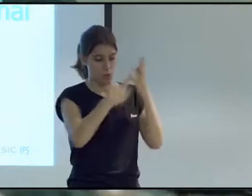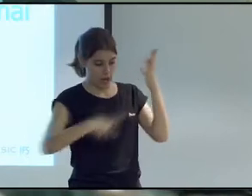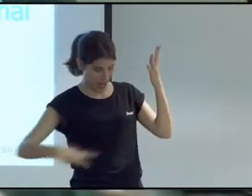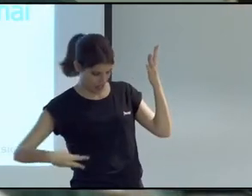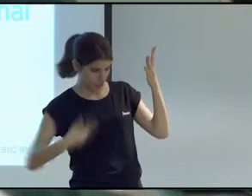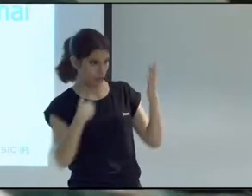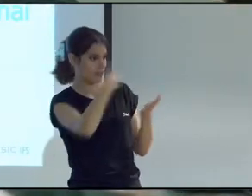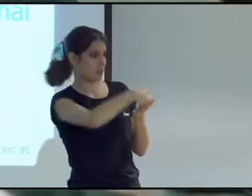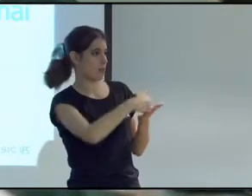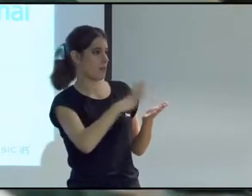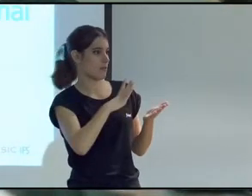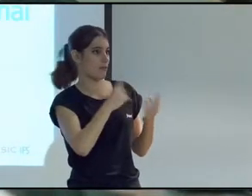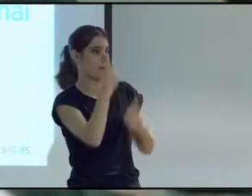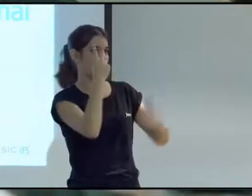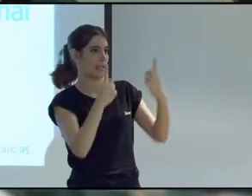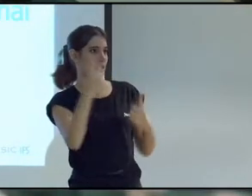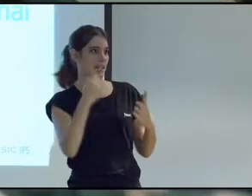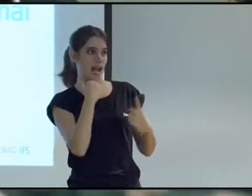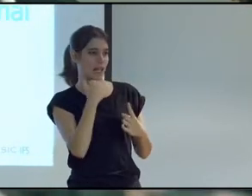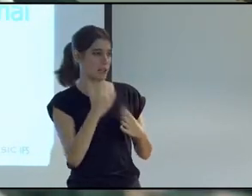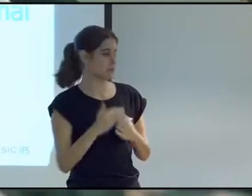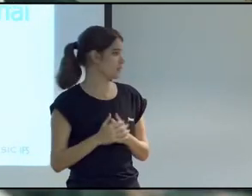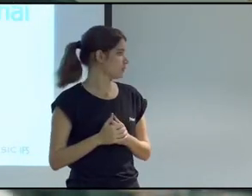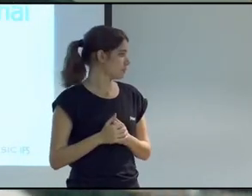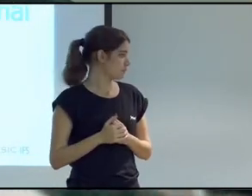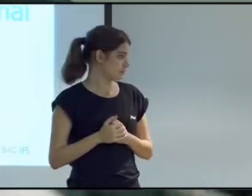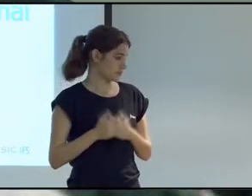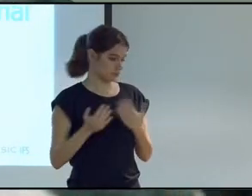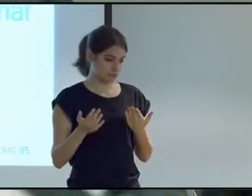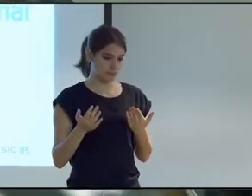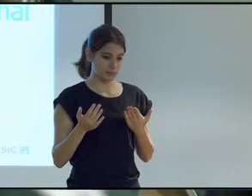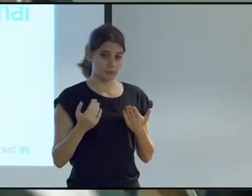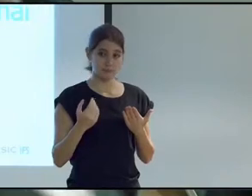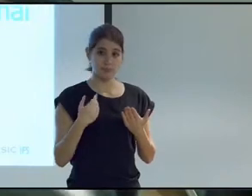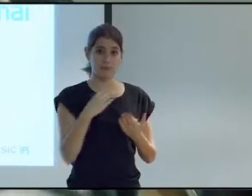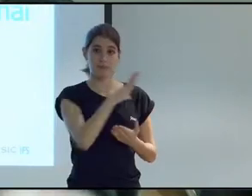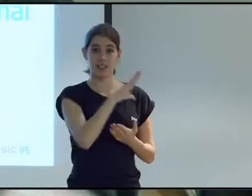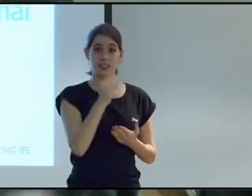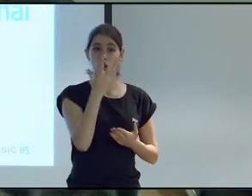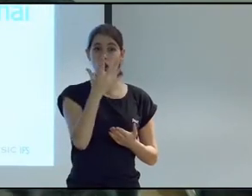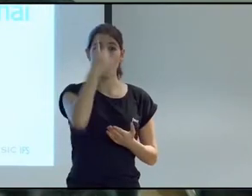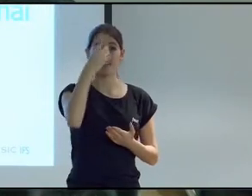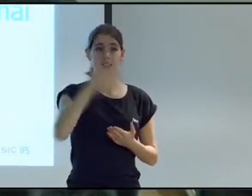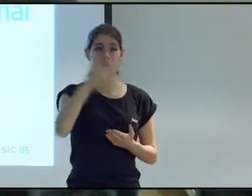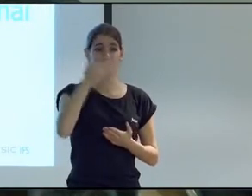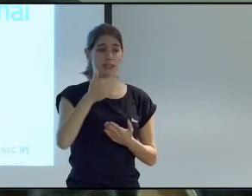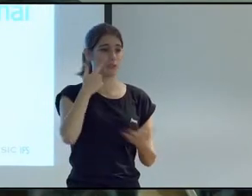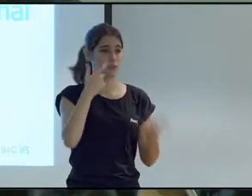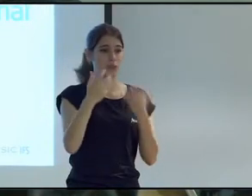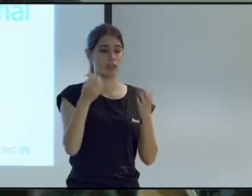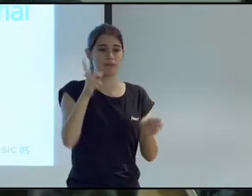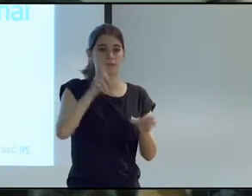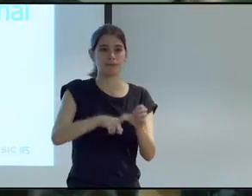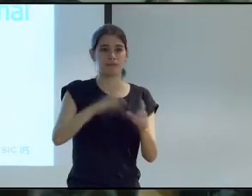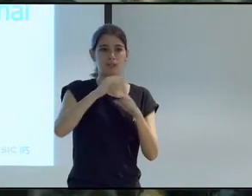so broad, I think that he can, I asked him what's the most important thing about him. And